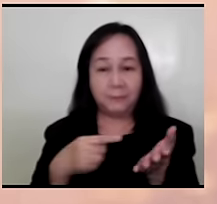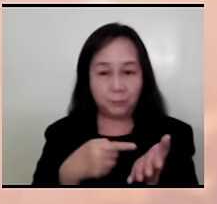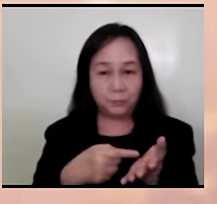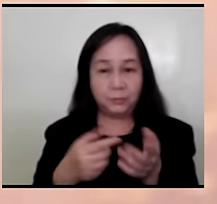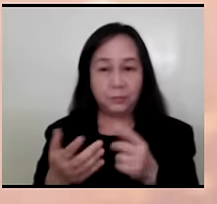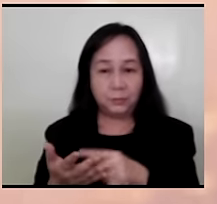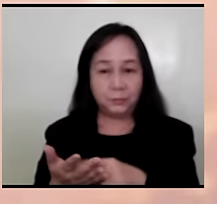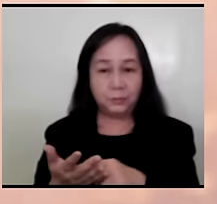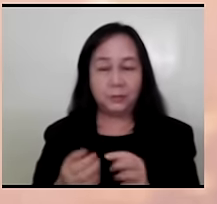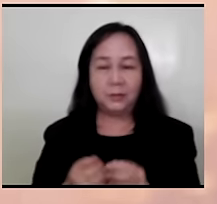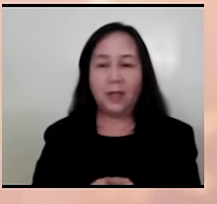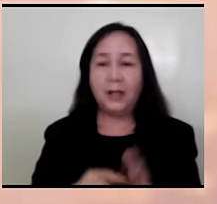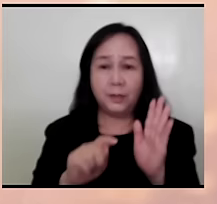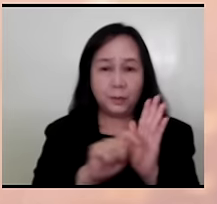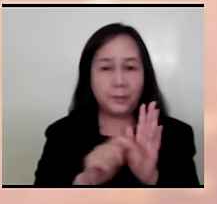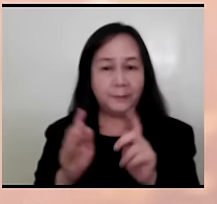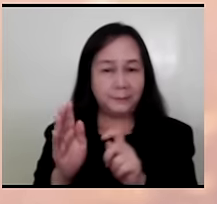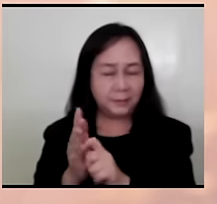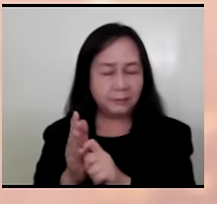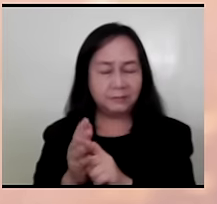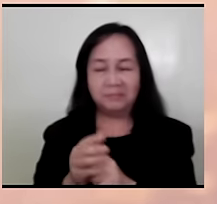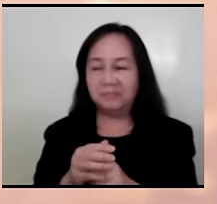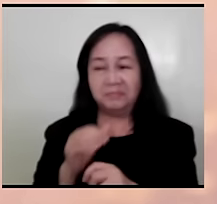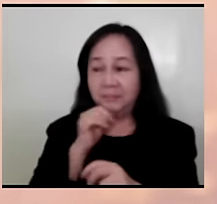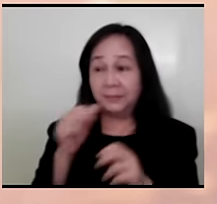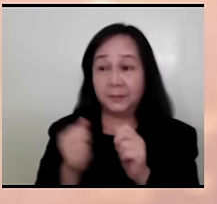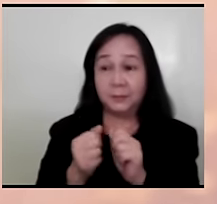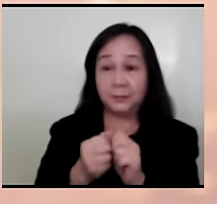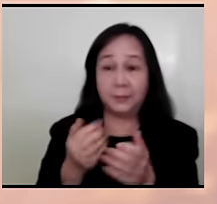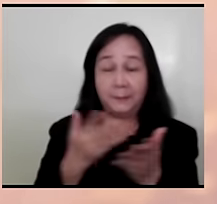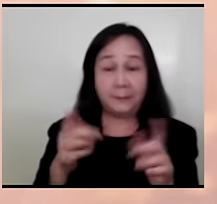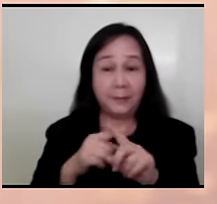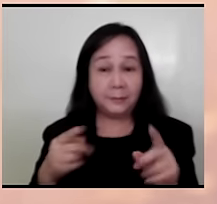Thomas was not with them, but we see Thomas